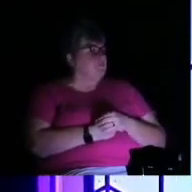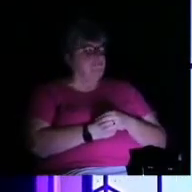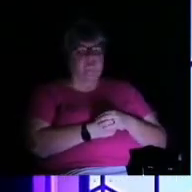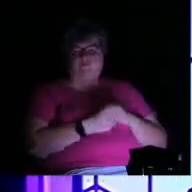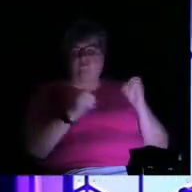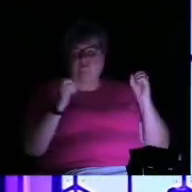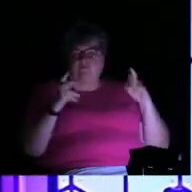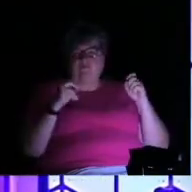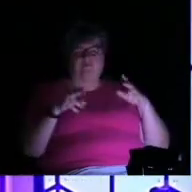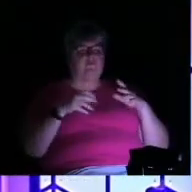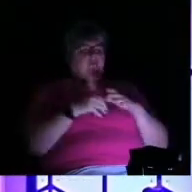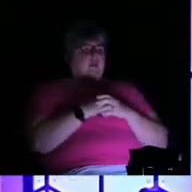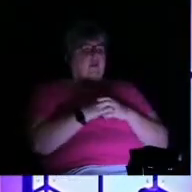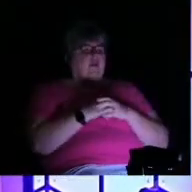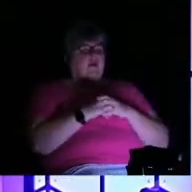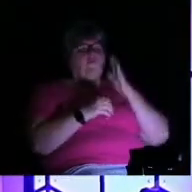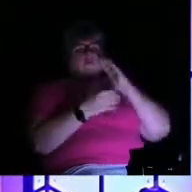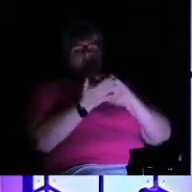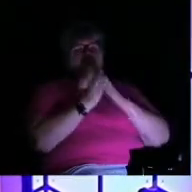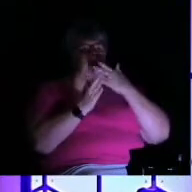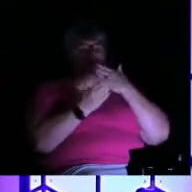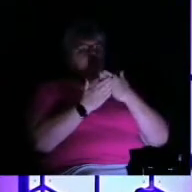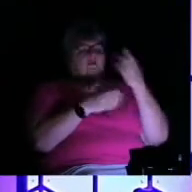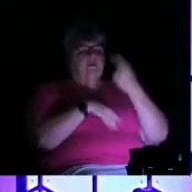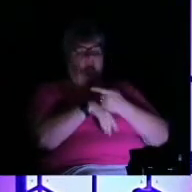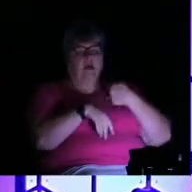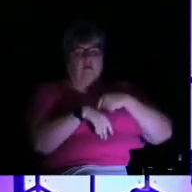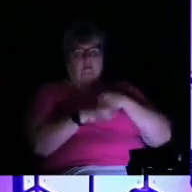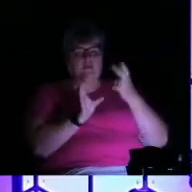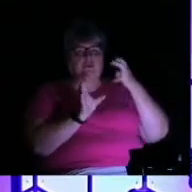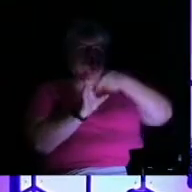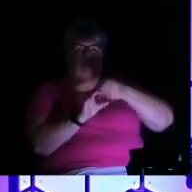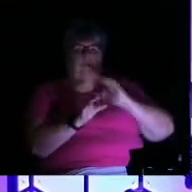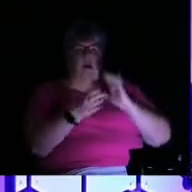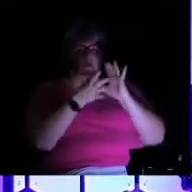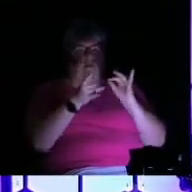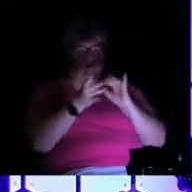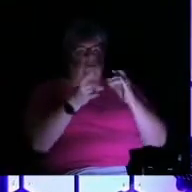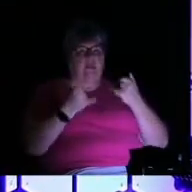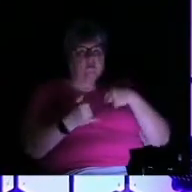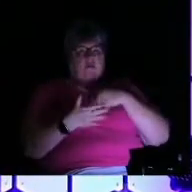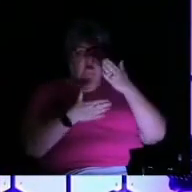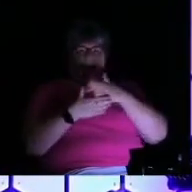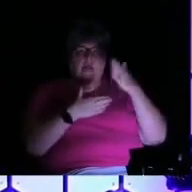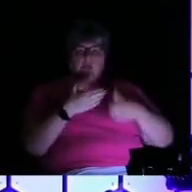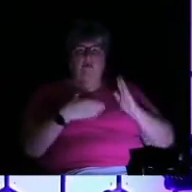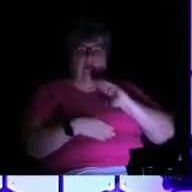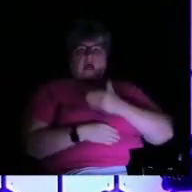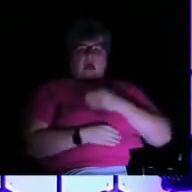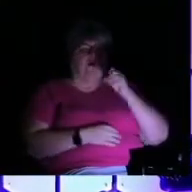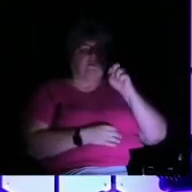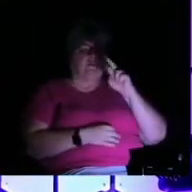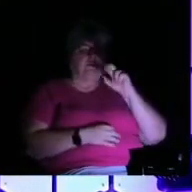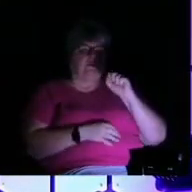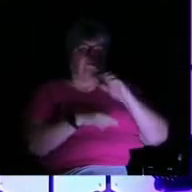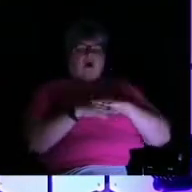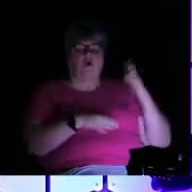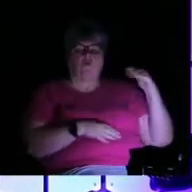All right. It's going to be a good day, all right? I'm going to jump into our message for today. We are ending our series on rhythms and roots.